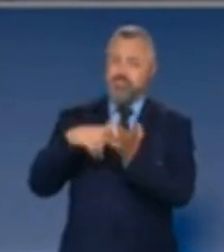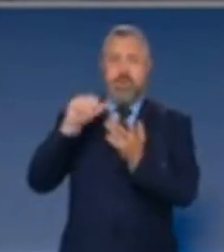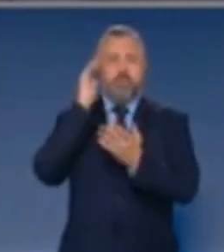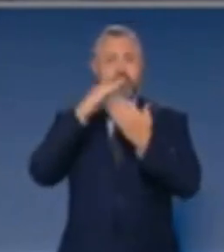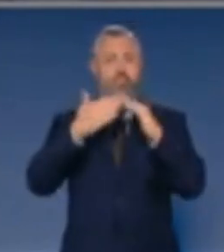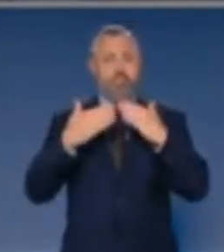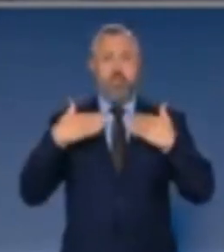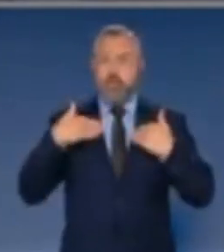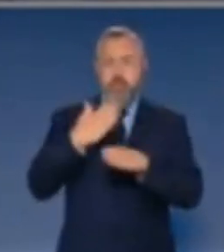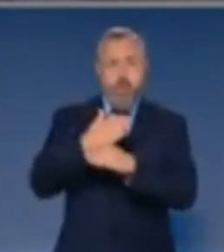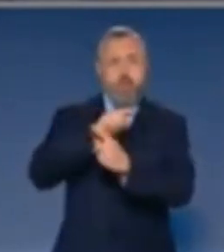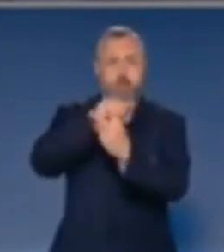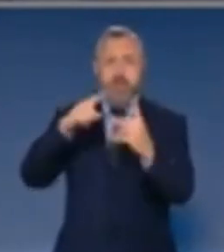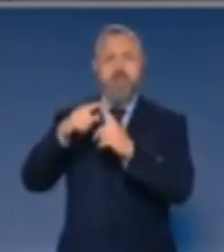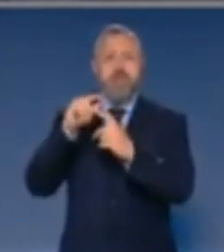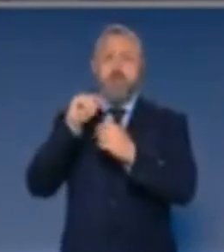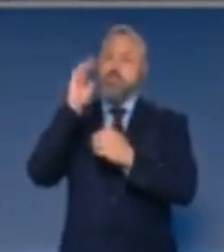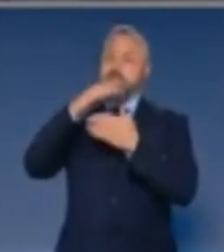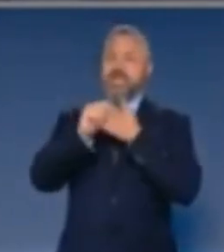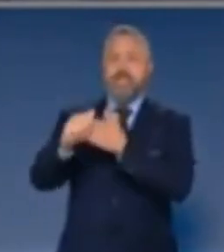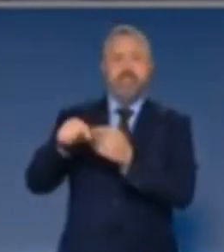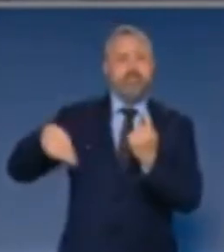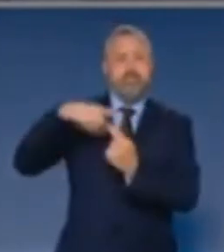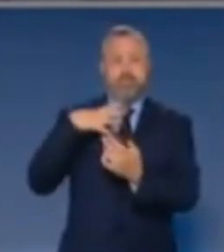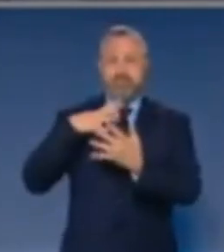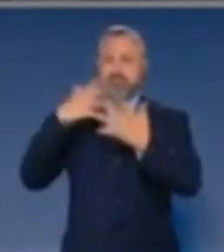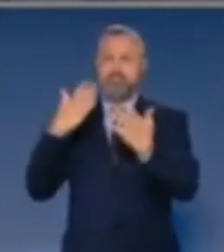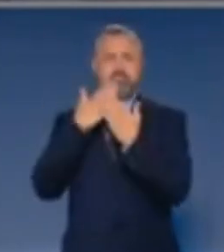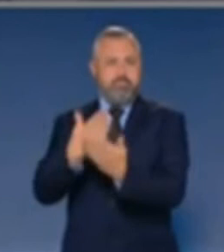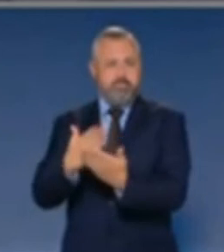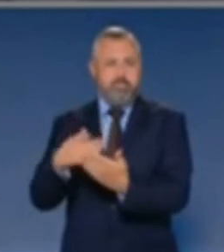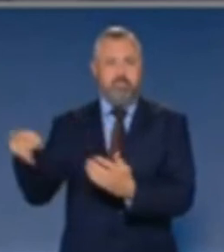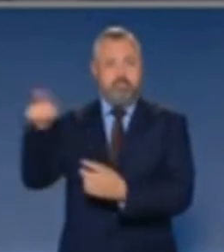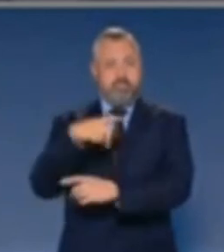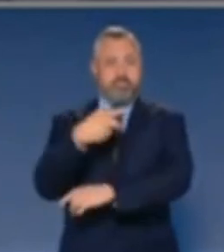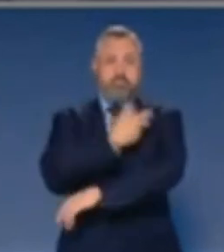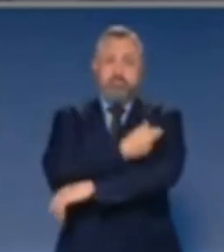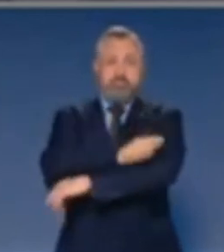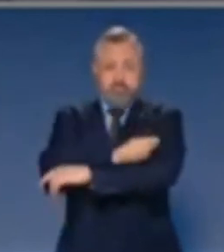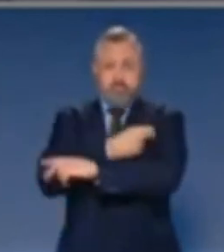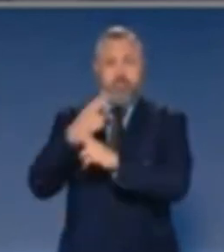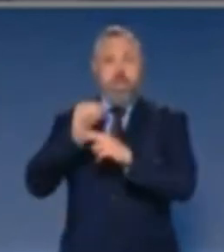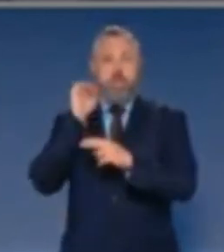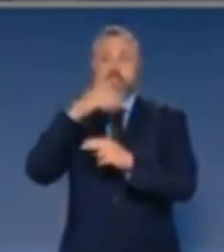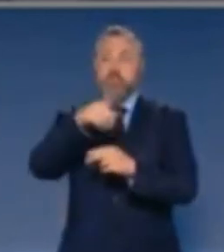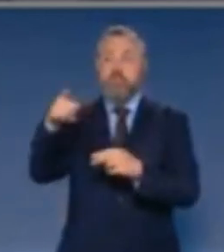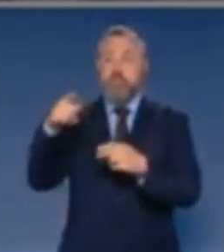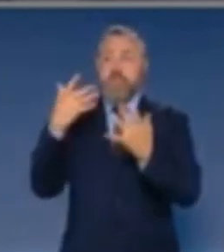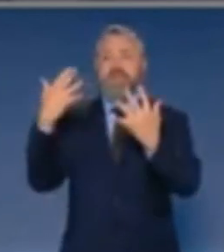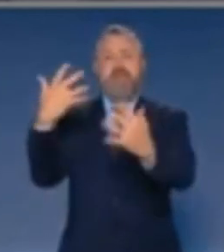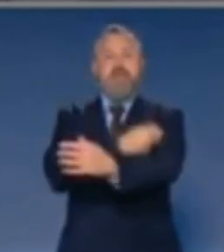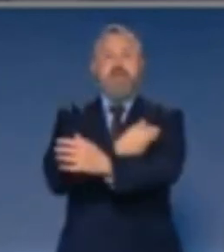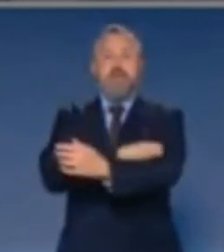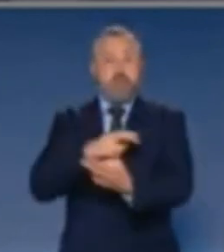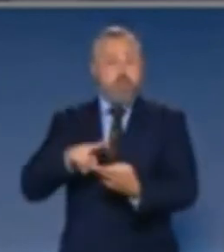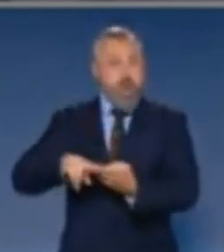Indigenous community leaders. Our Indigenous vaccination rates are actually the highest in the country. So for five-year-olds across the